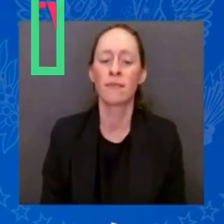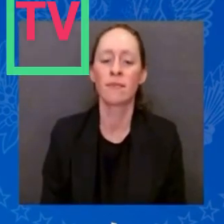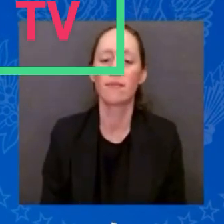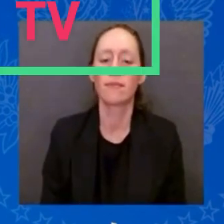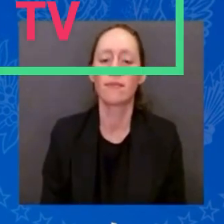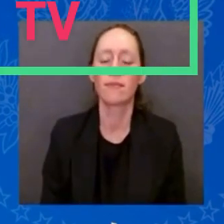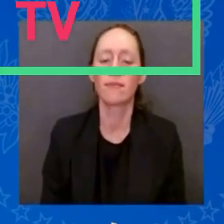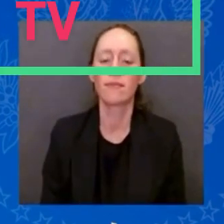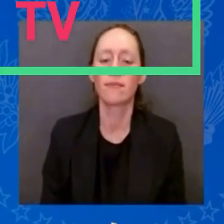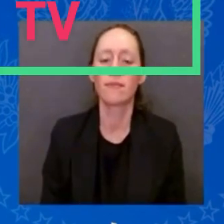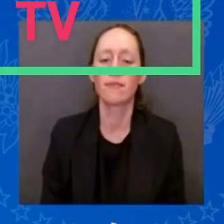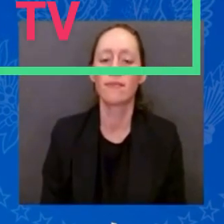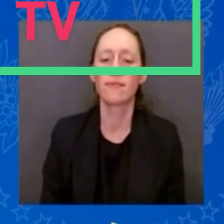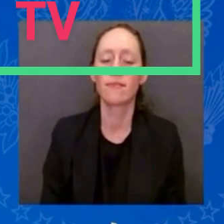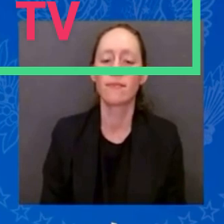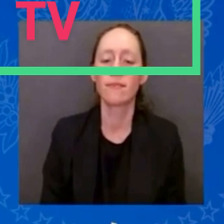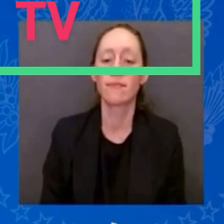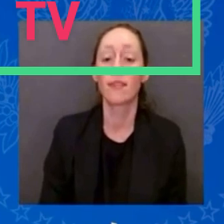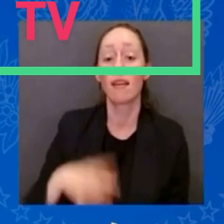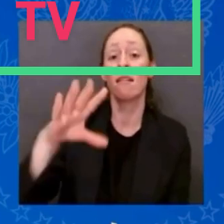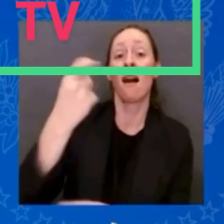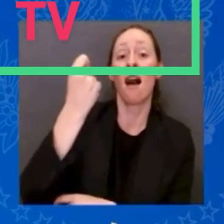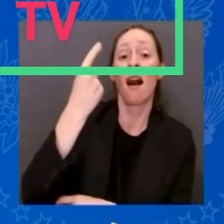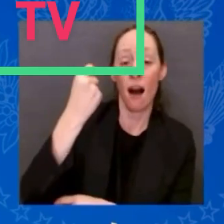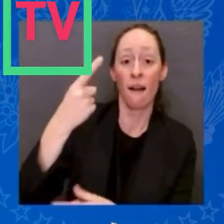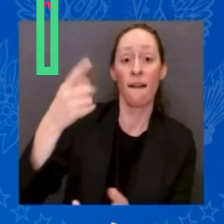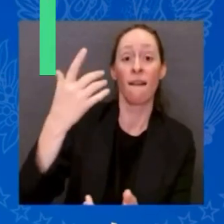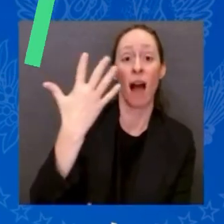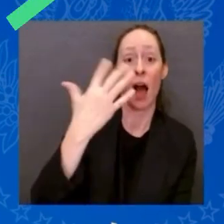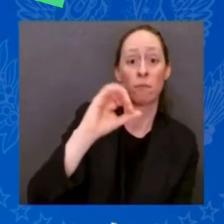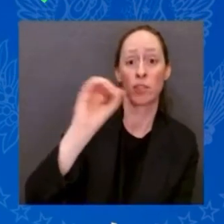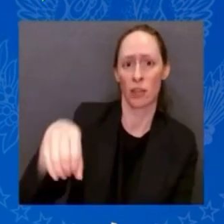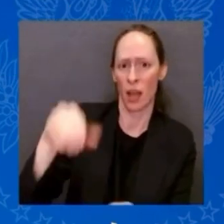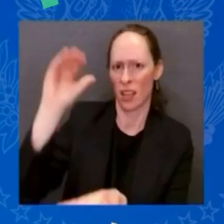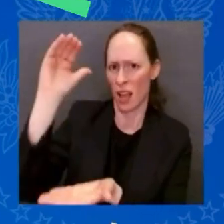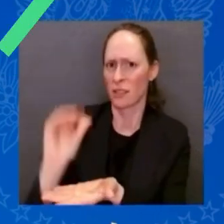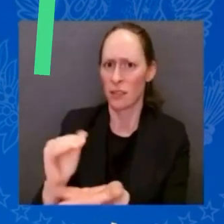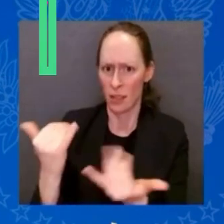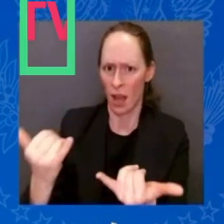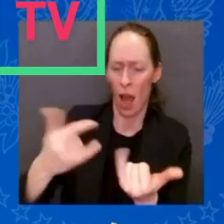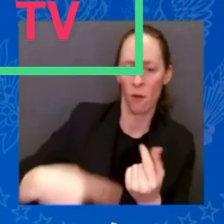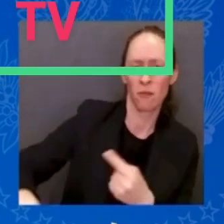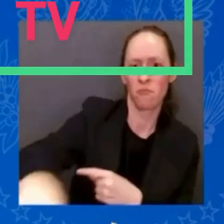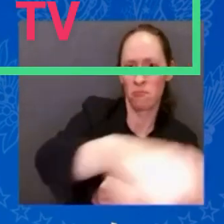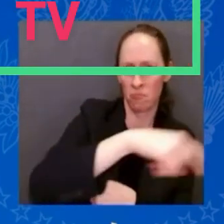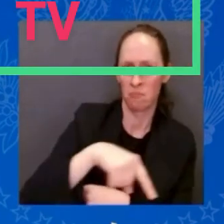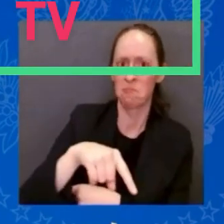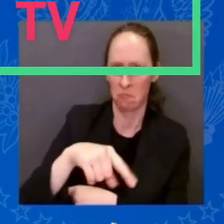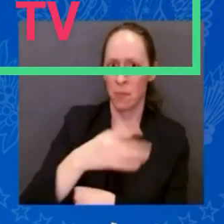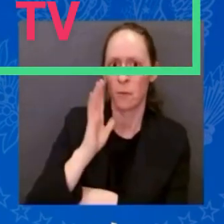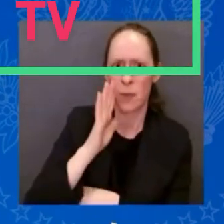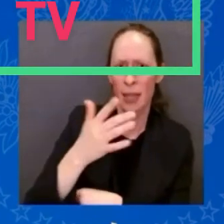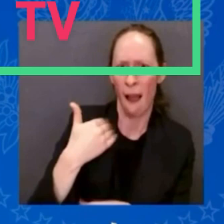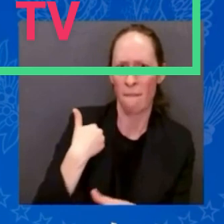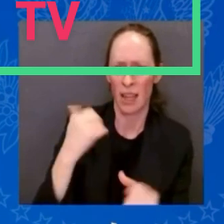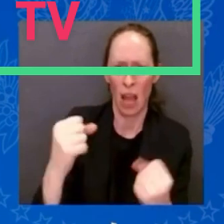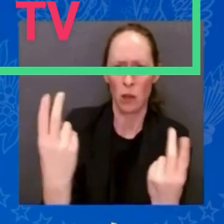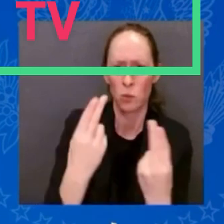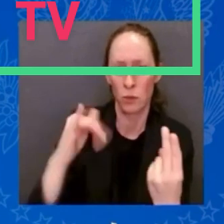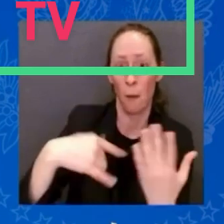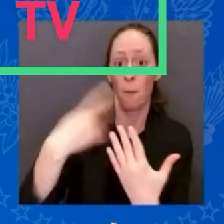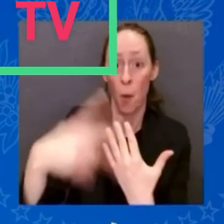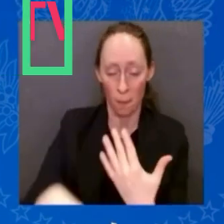last year I announced my student debt relief plan, a plan that was on the verge of providing more than 40 million Americans with real debt